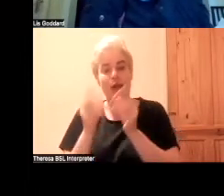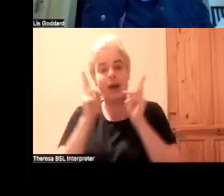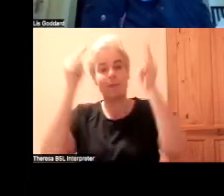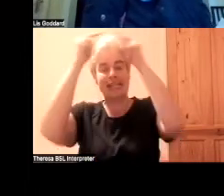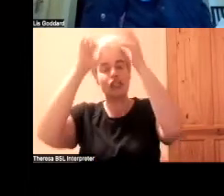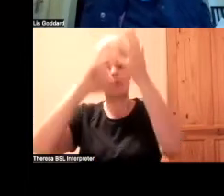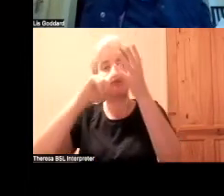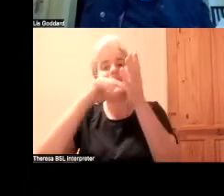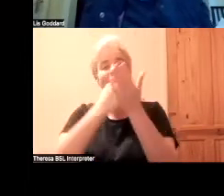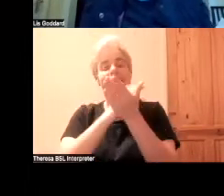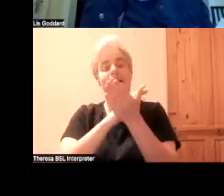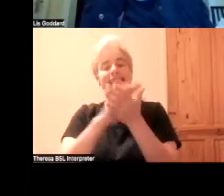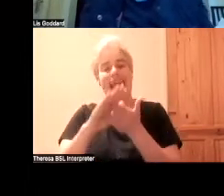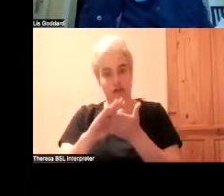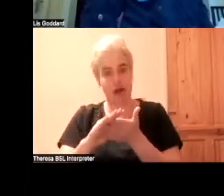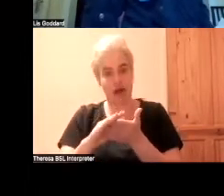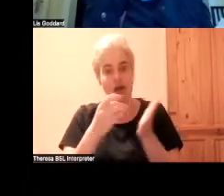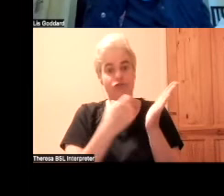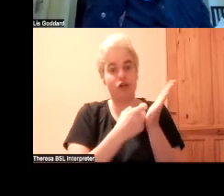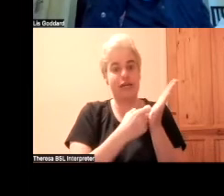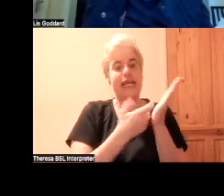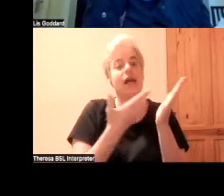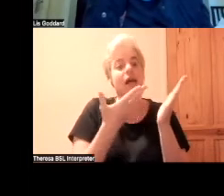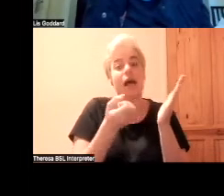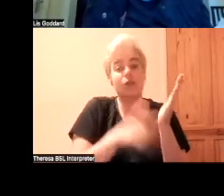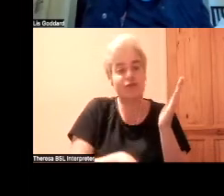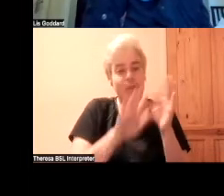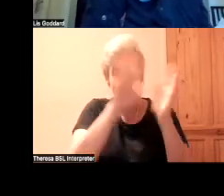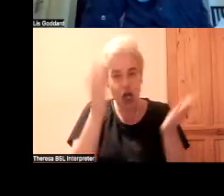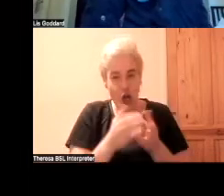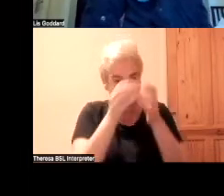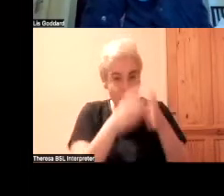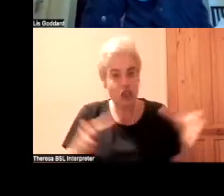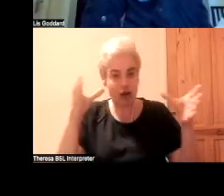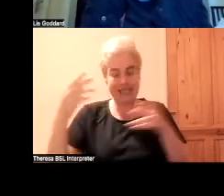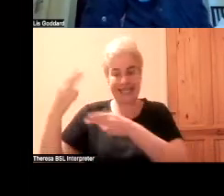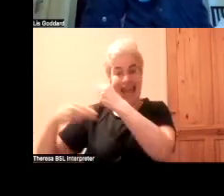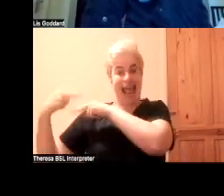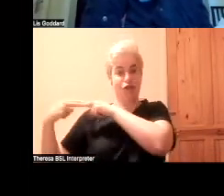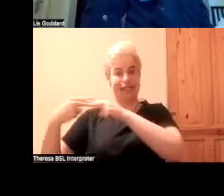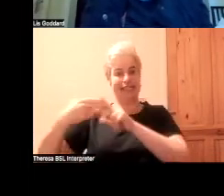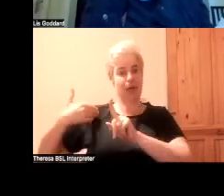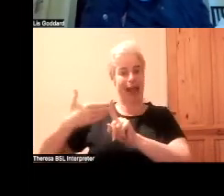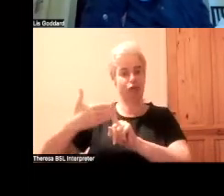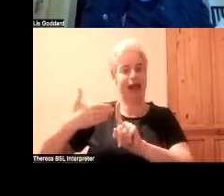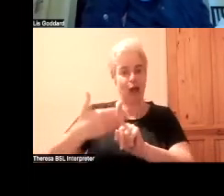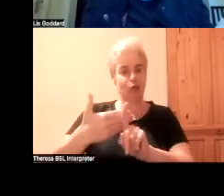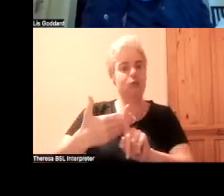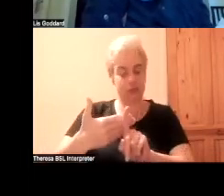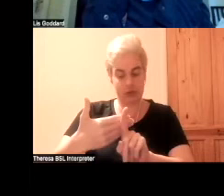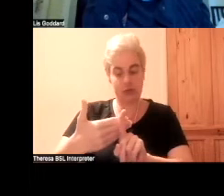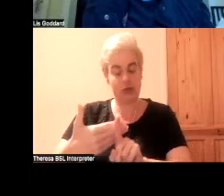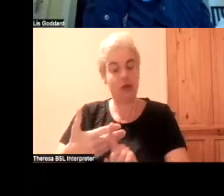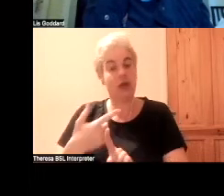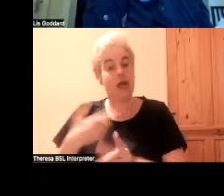Sarah. Rooney comes from a global majority heritage background, and she came